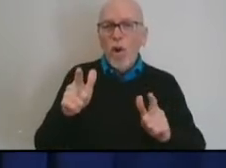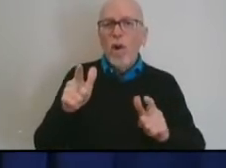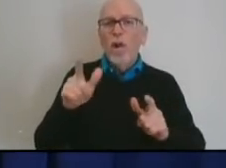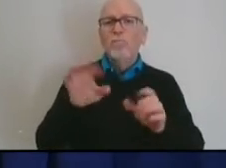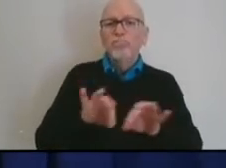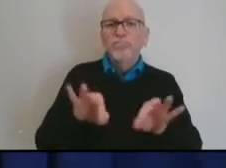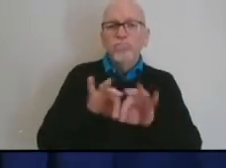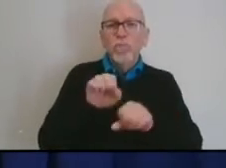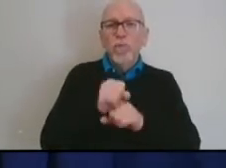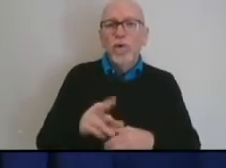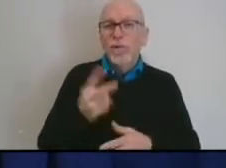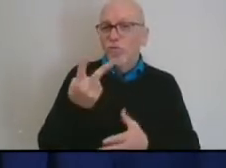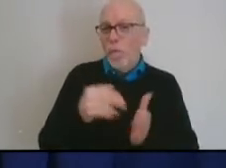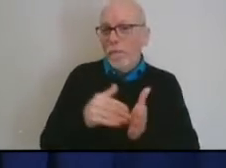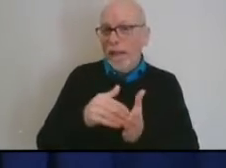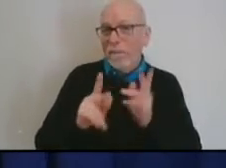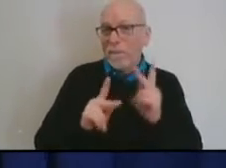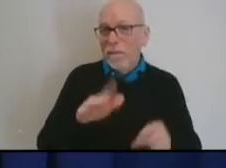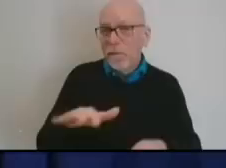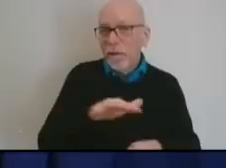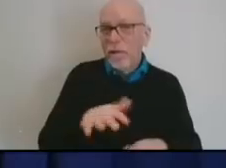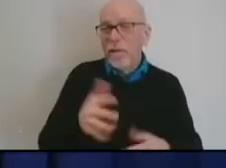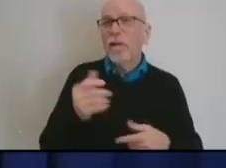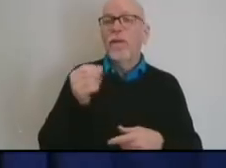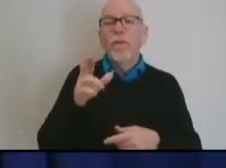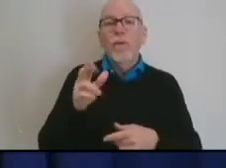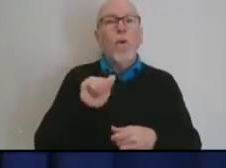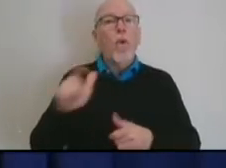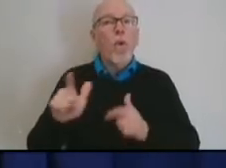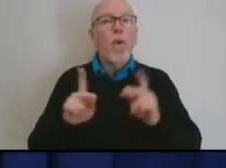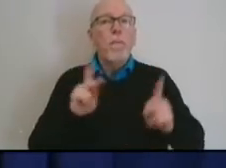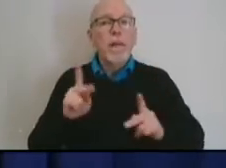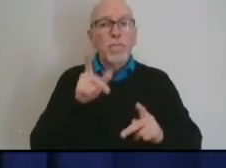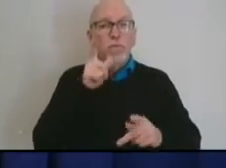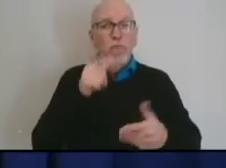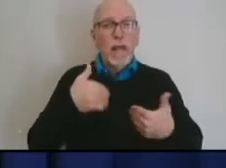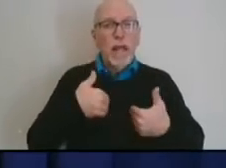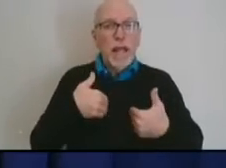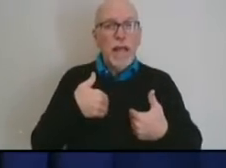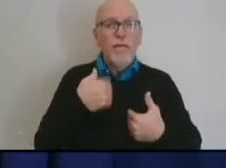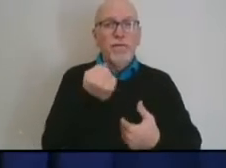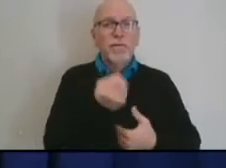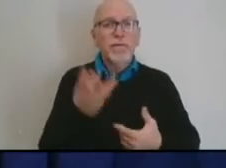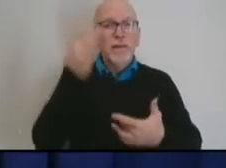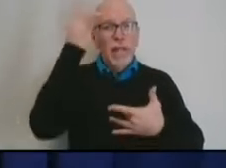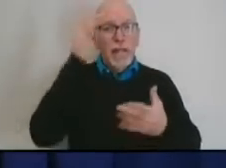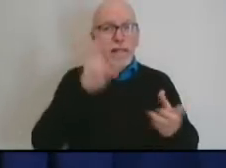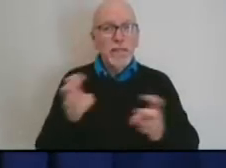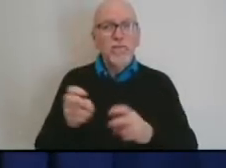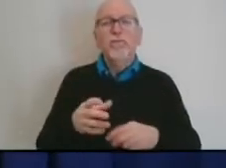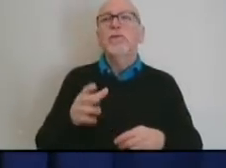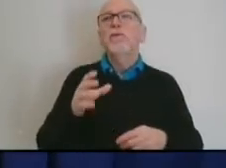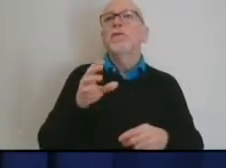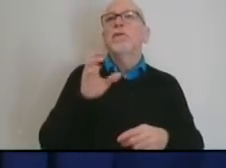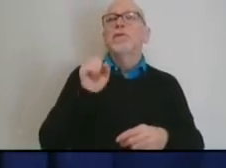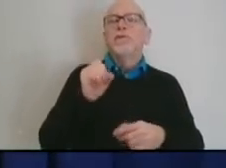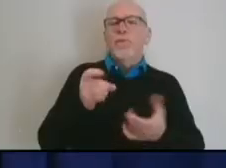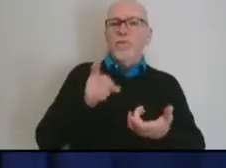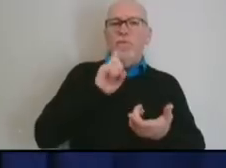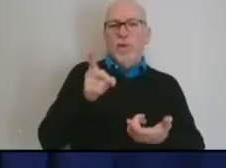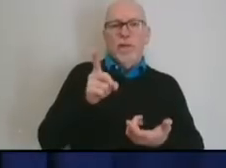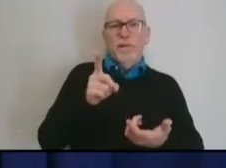is 2 million plus, or all individuals that have comorbidities. So it really is about taking these